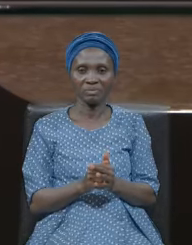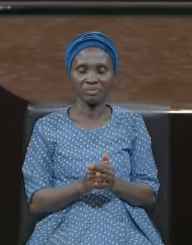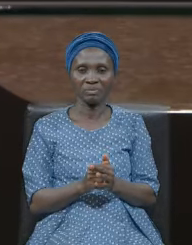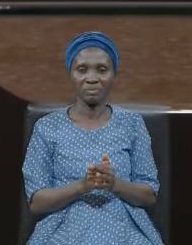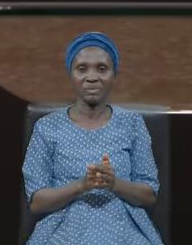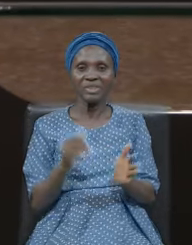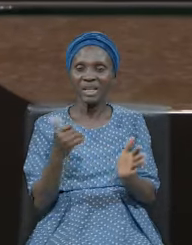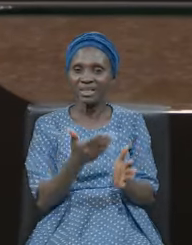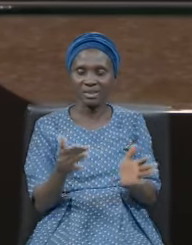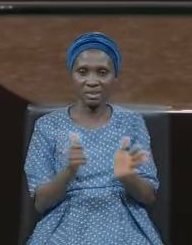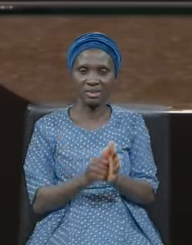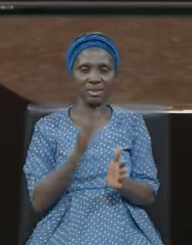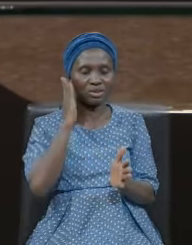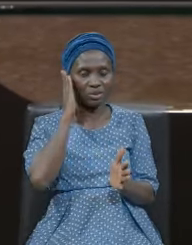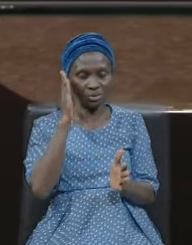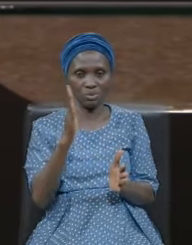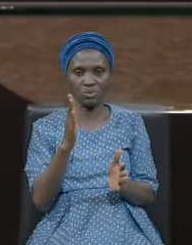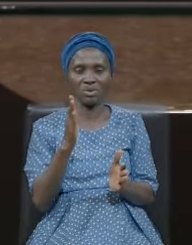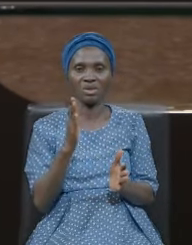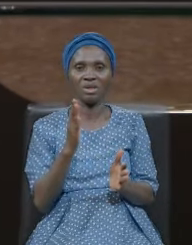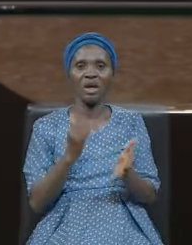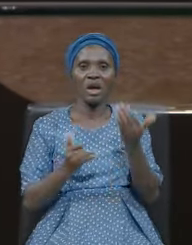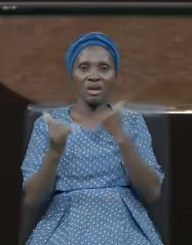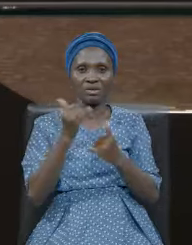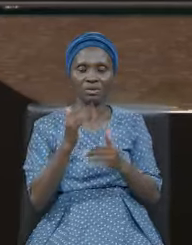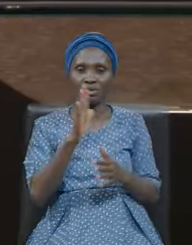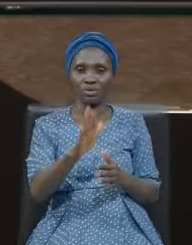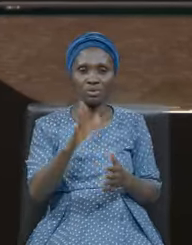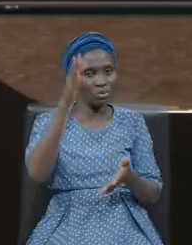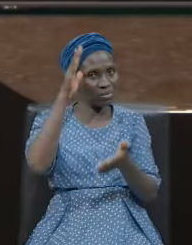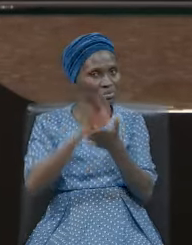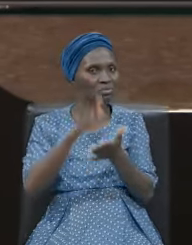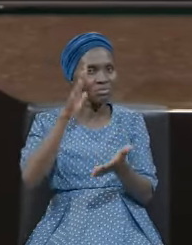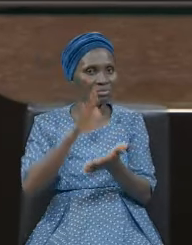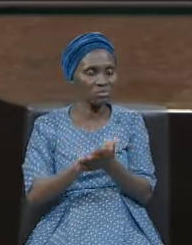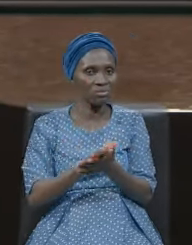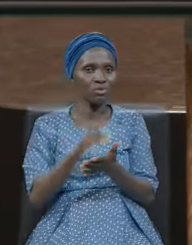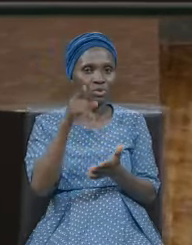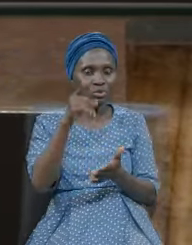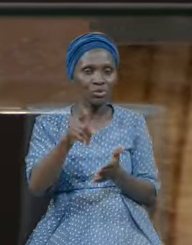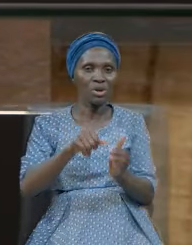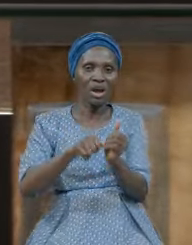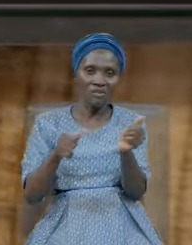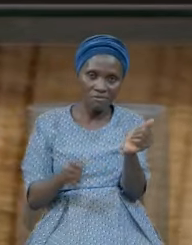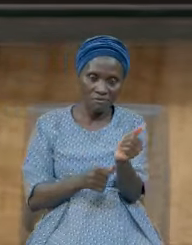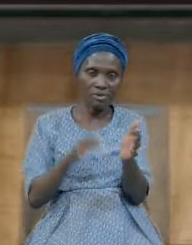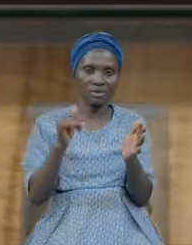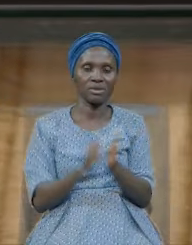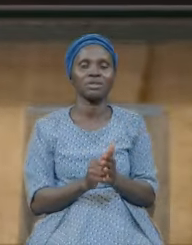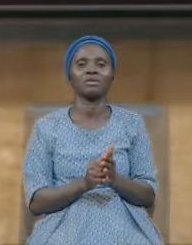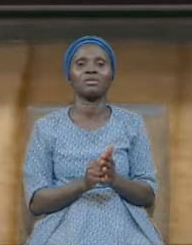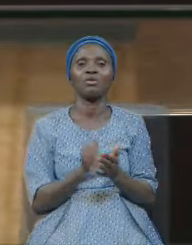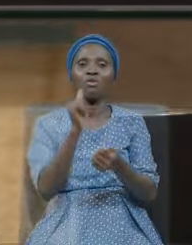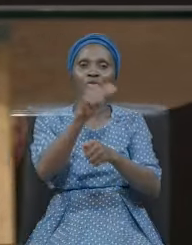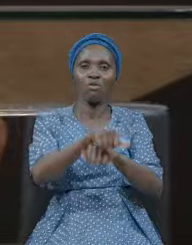that. Overcoming the world and worldliness. We're looking at 1 John